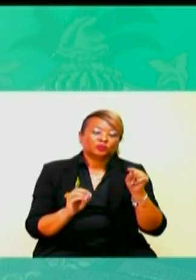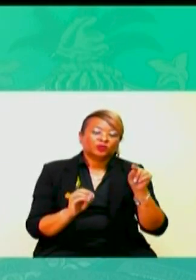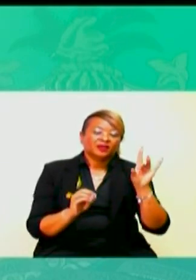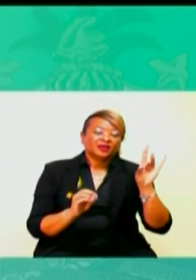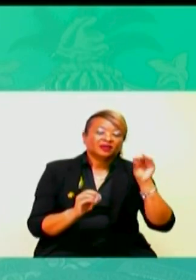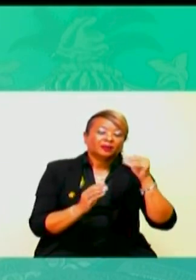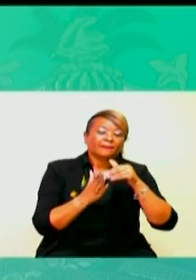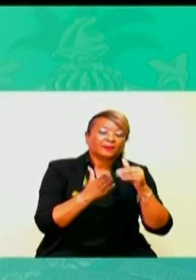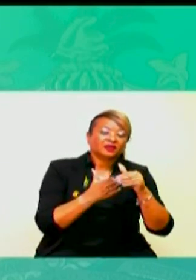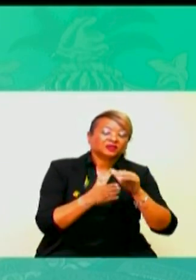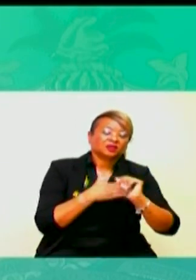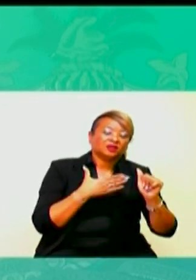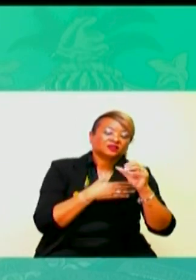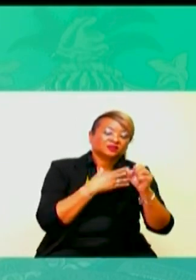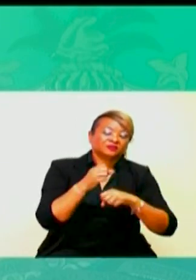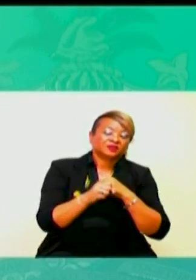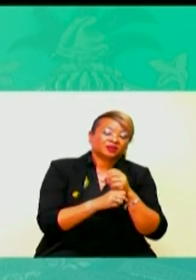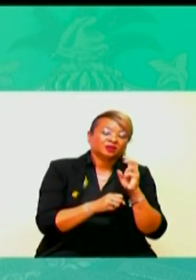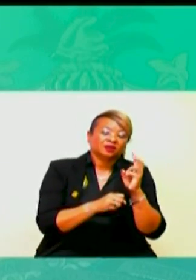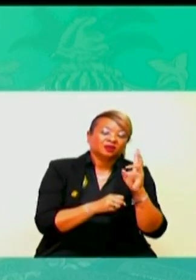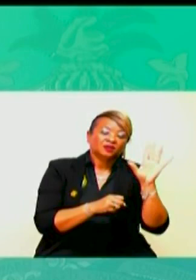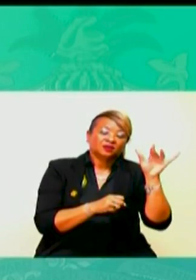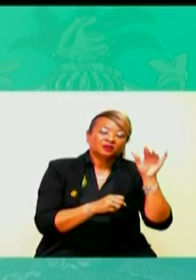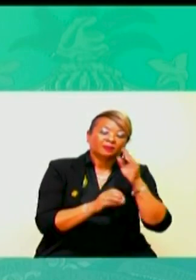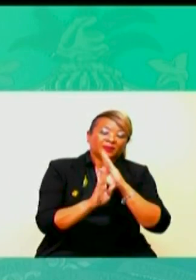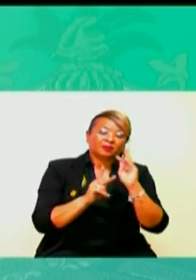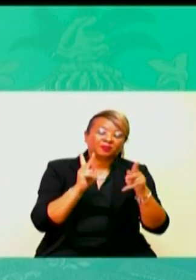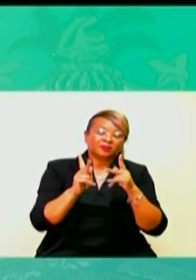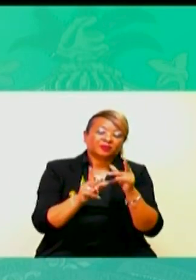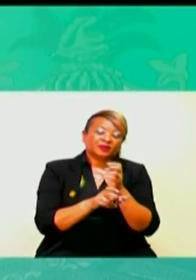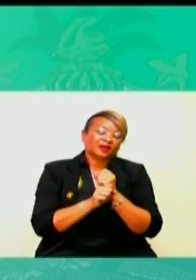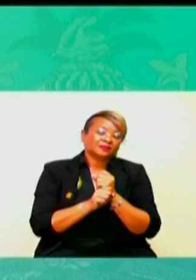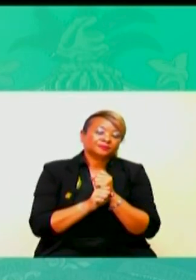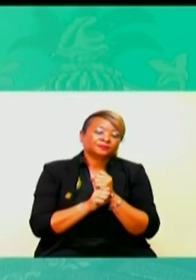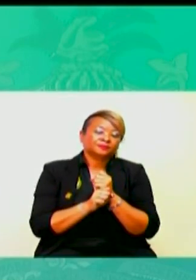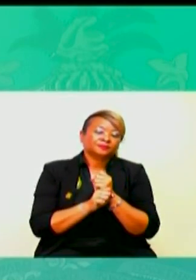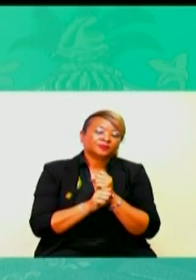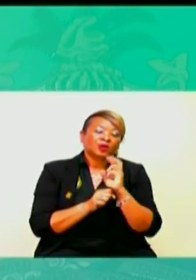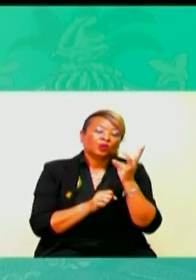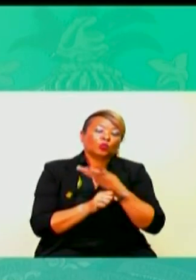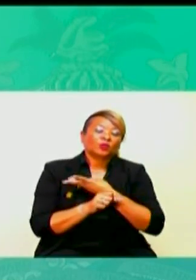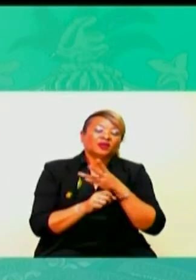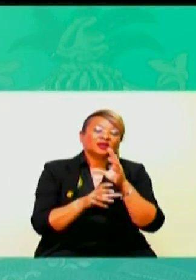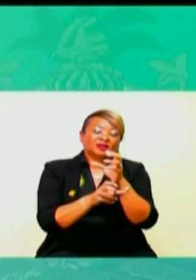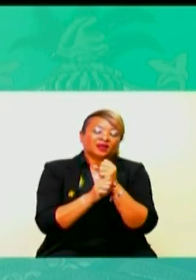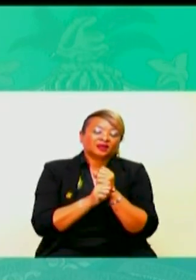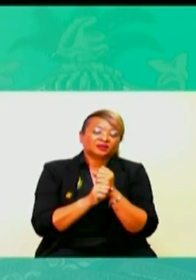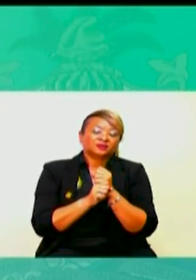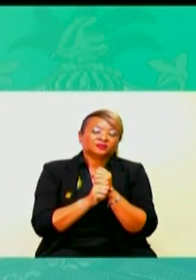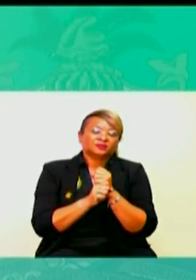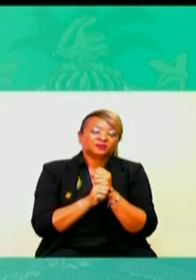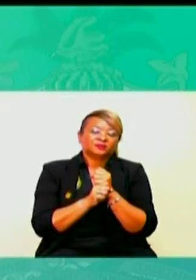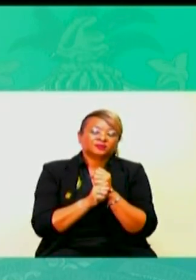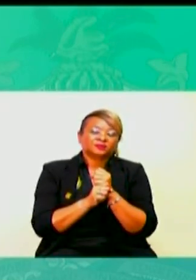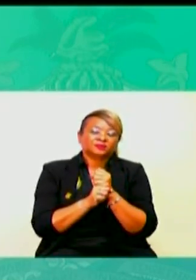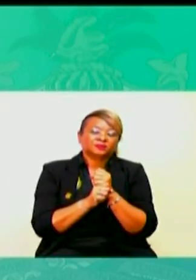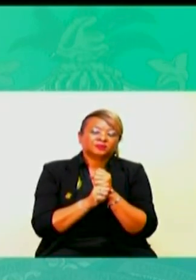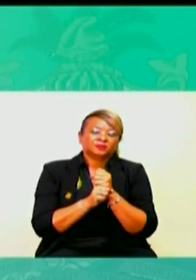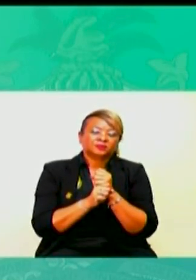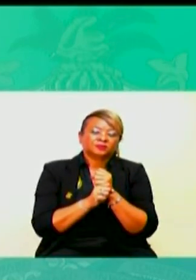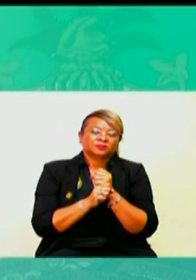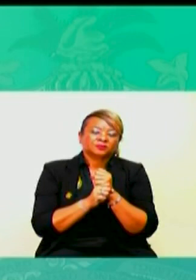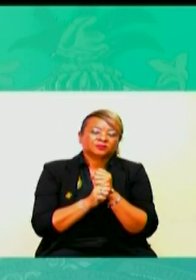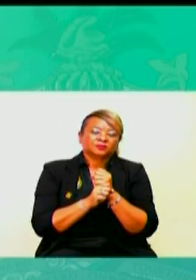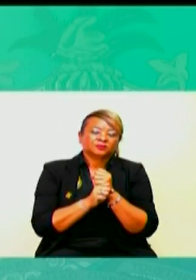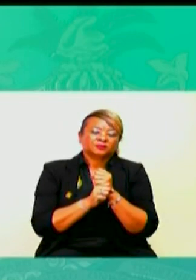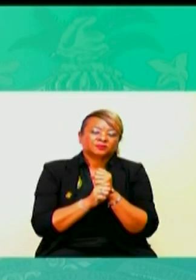million. Mm-hmm. So whereas we get, Madam Speaker, we get in